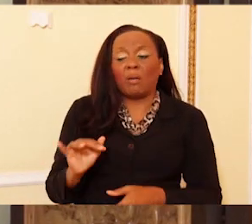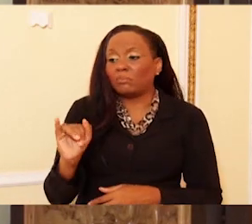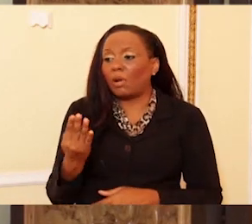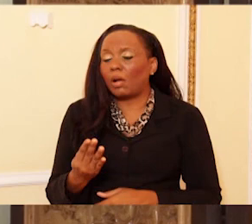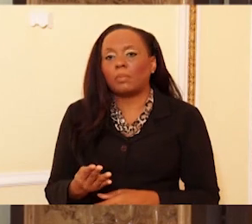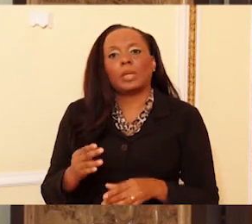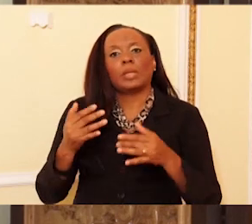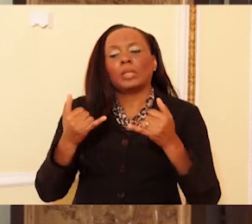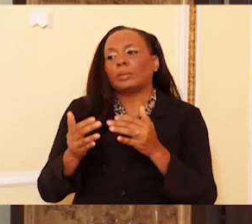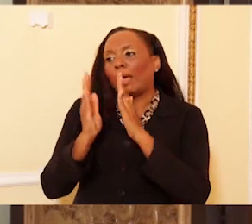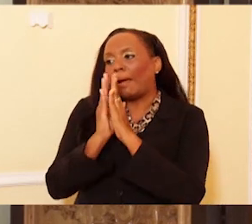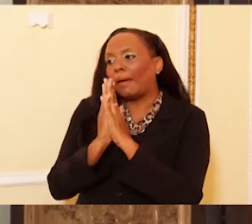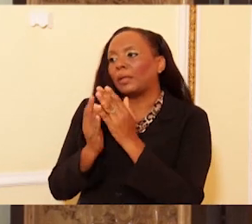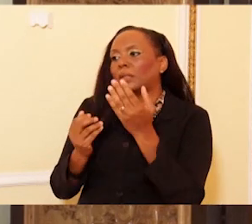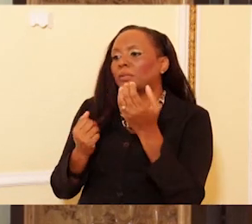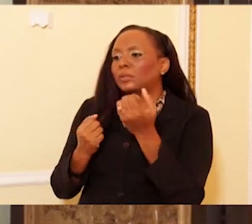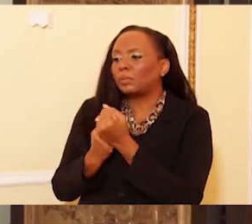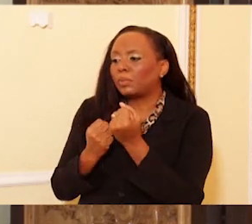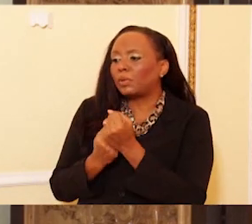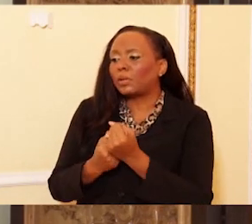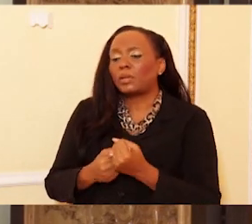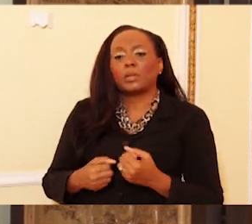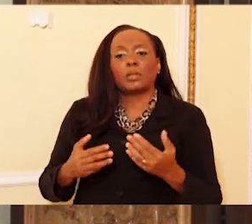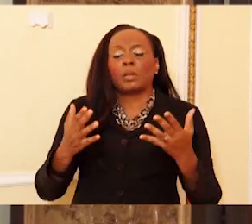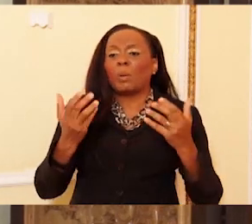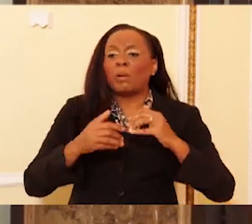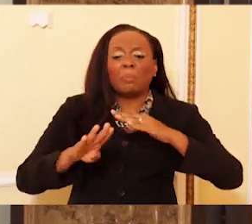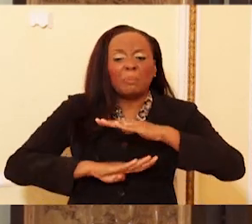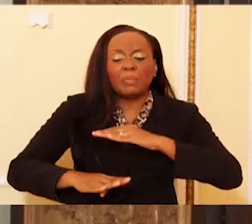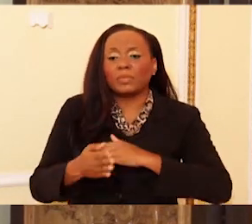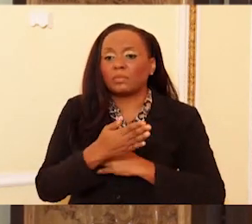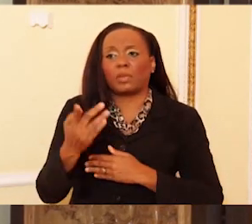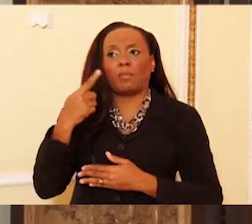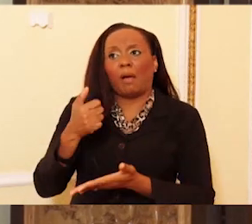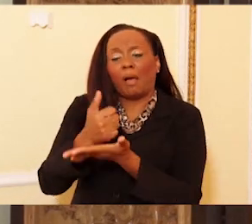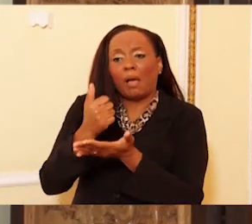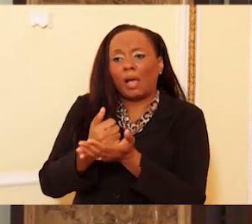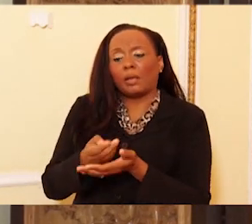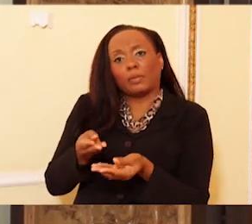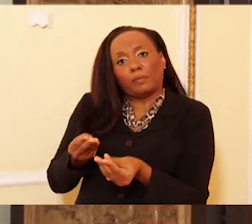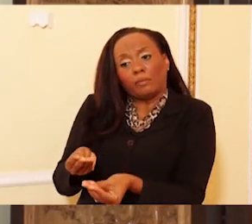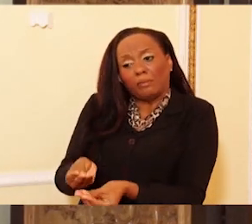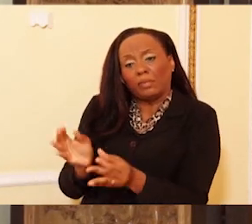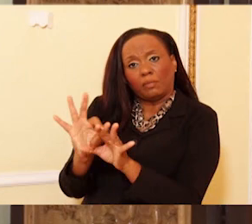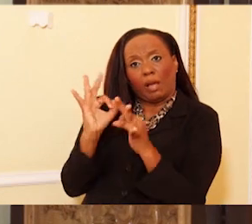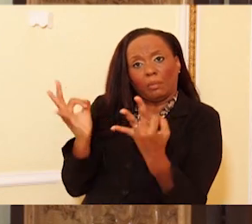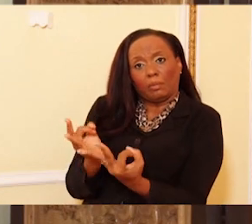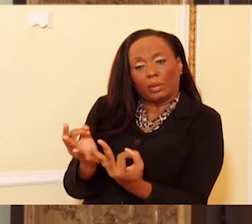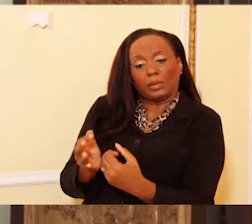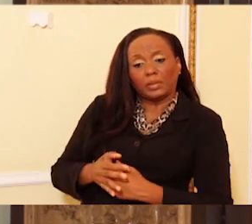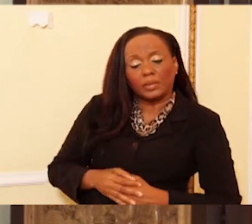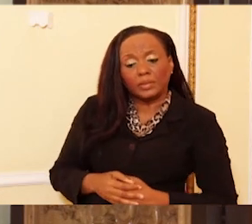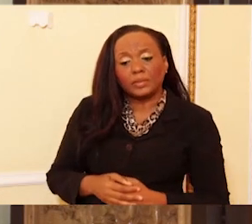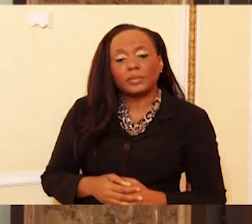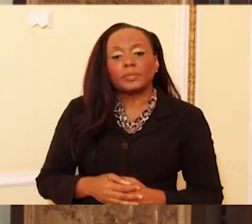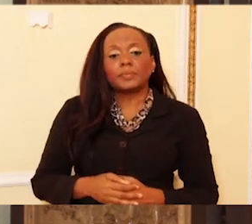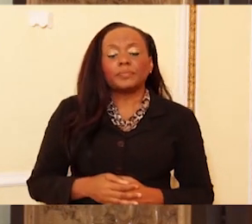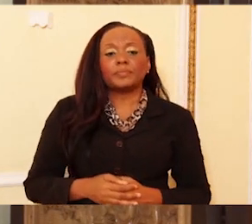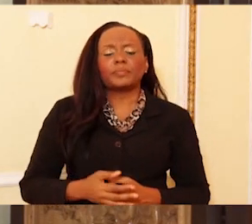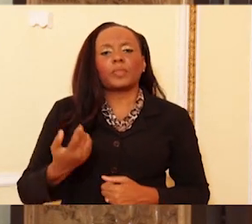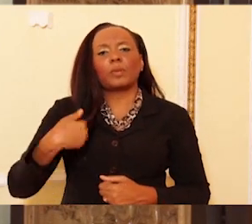support to purchase even the most basic amenities to feed their families. We